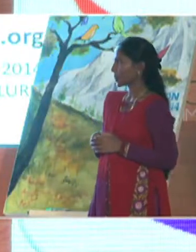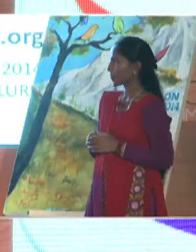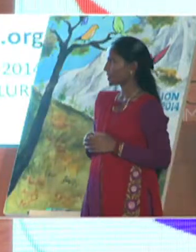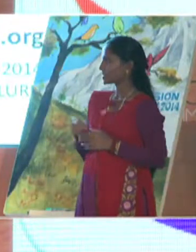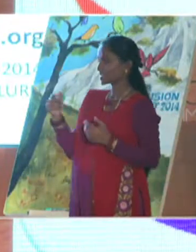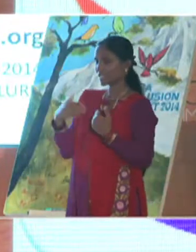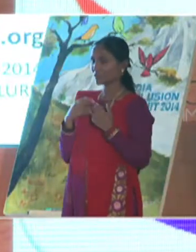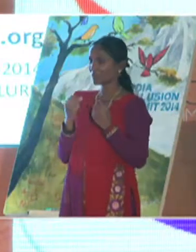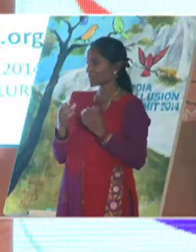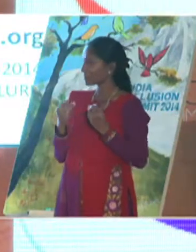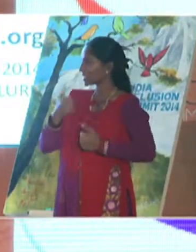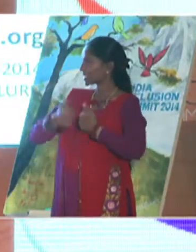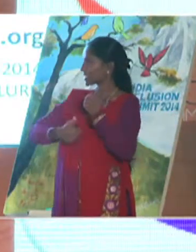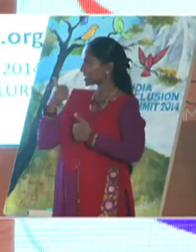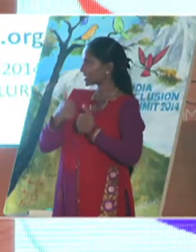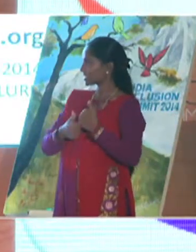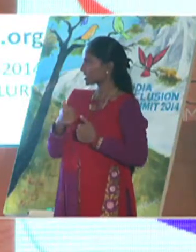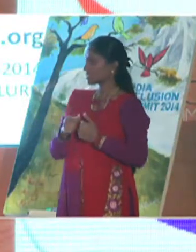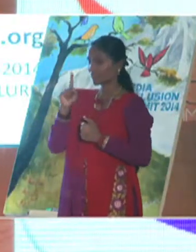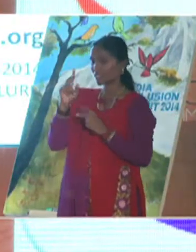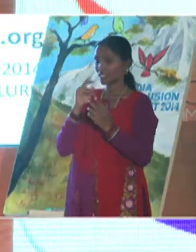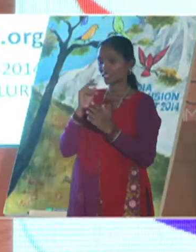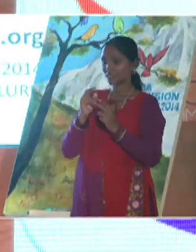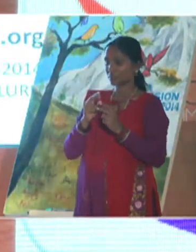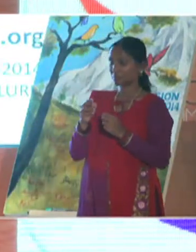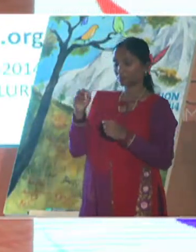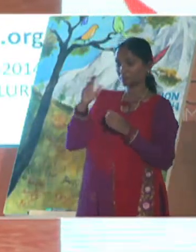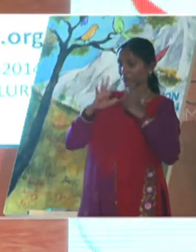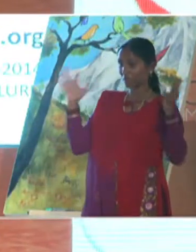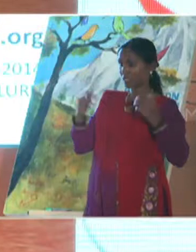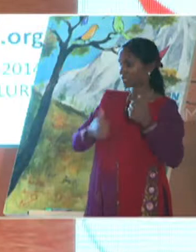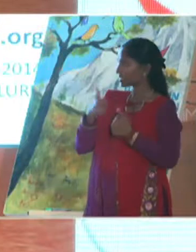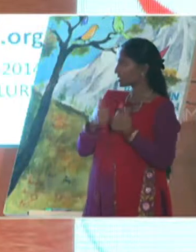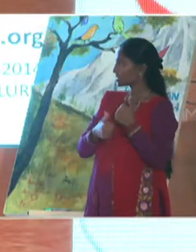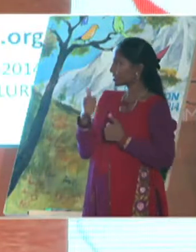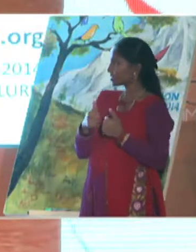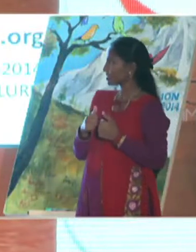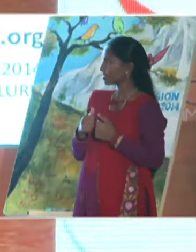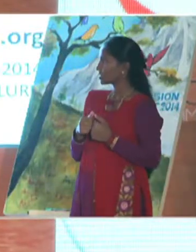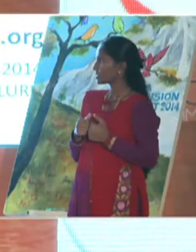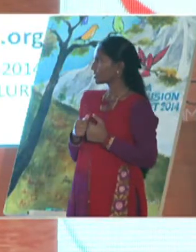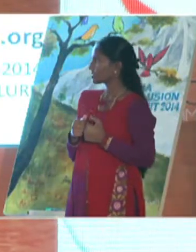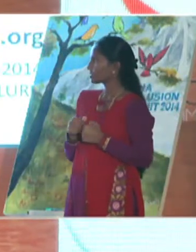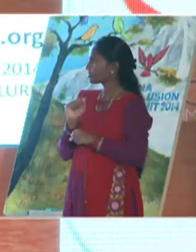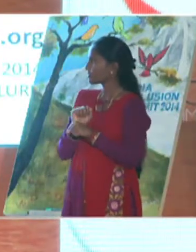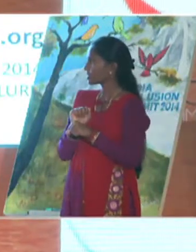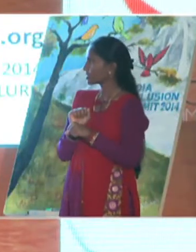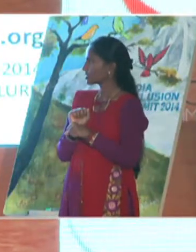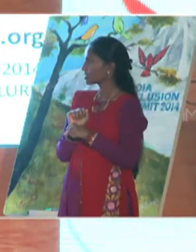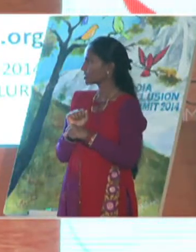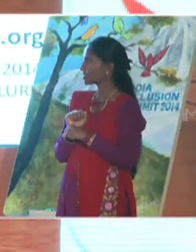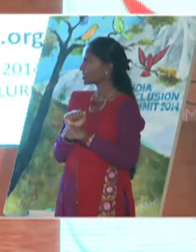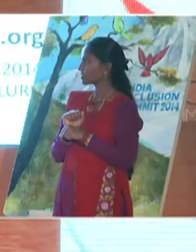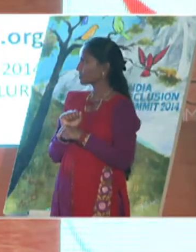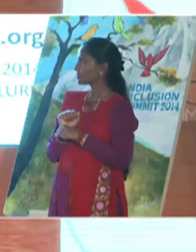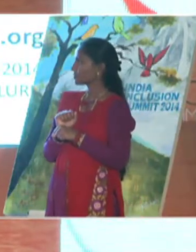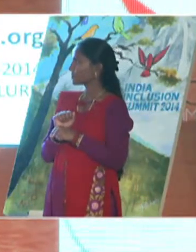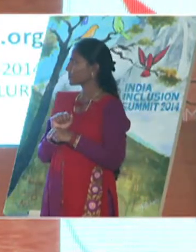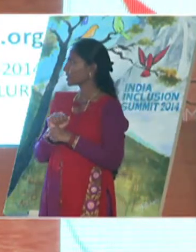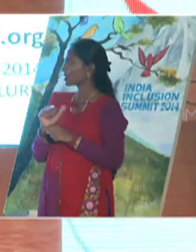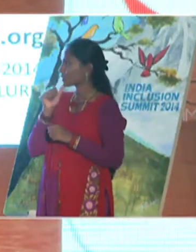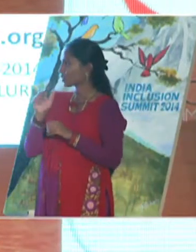many, many challenges. One of the major challenges we met was that the new students that we brought in, that came from a